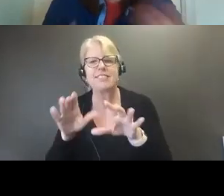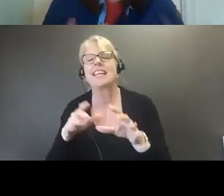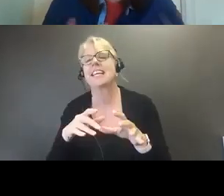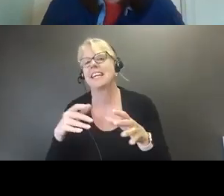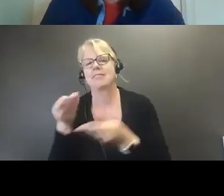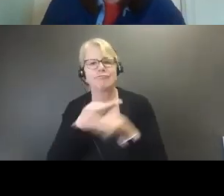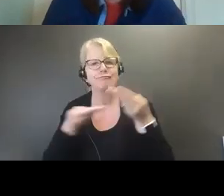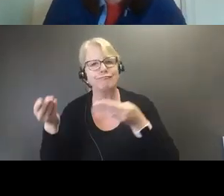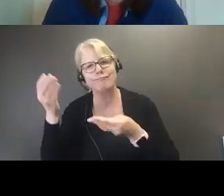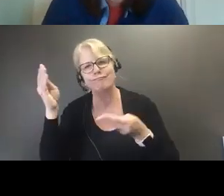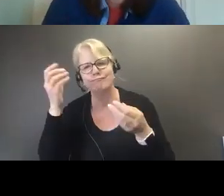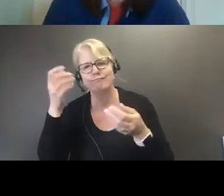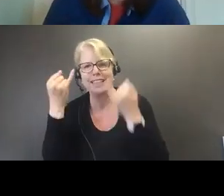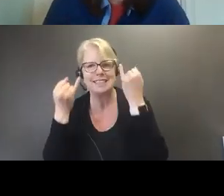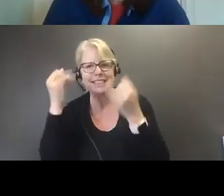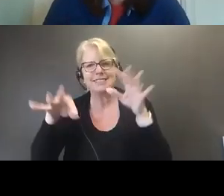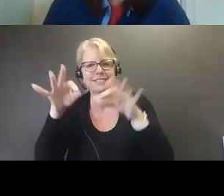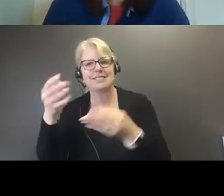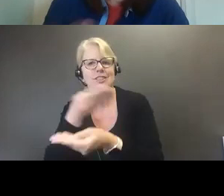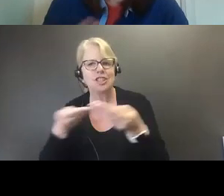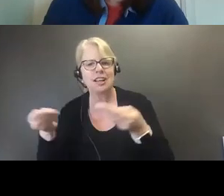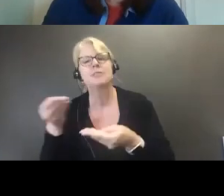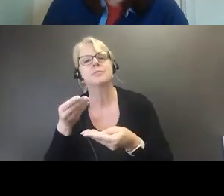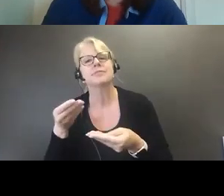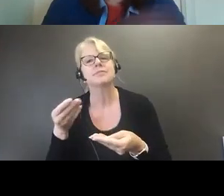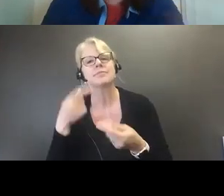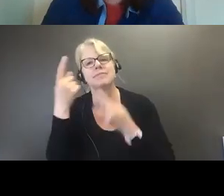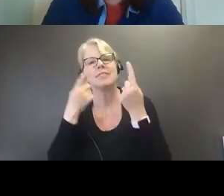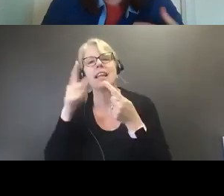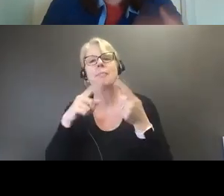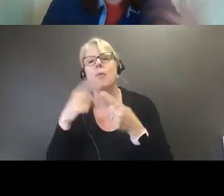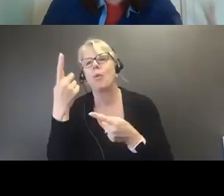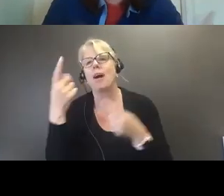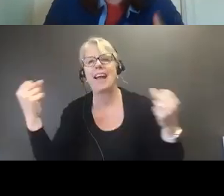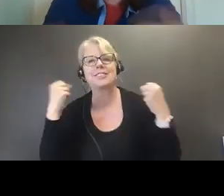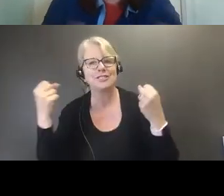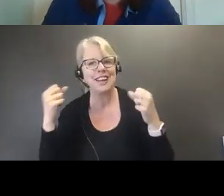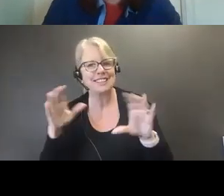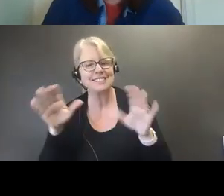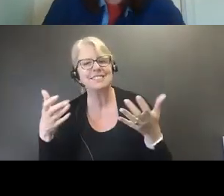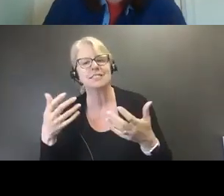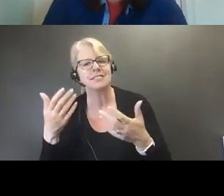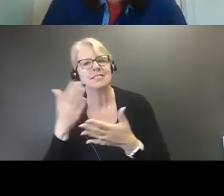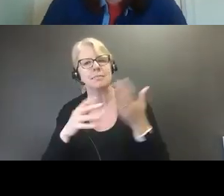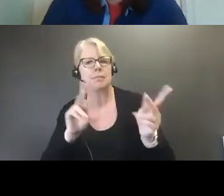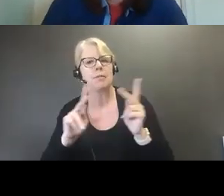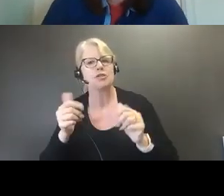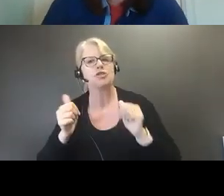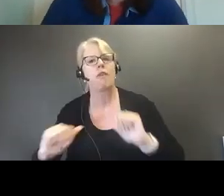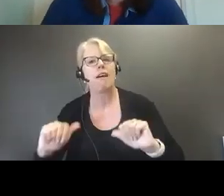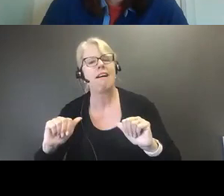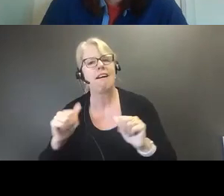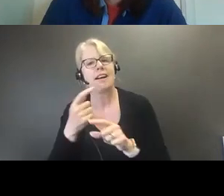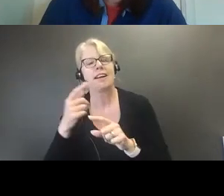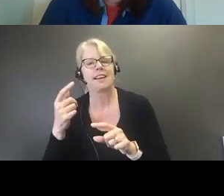sharing ideas. And I was thinking about the exercise one. People are trying to implement some kind of safe exercise over the